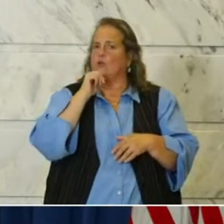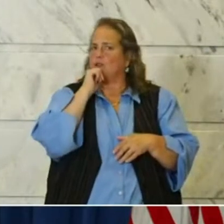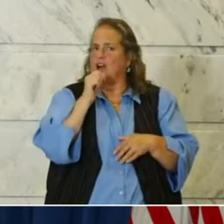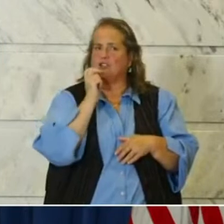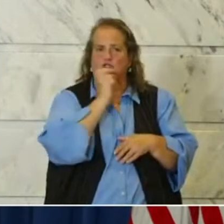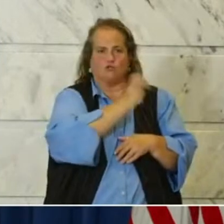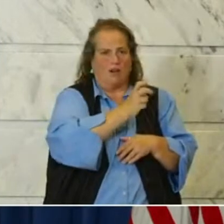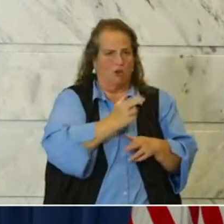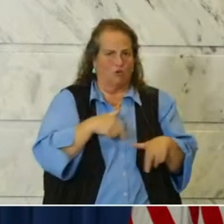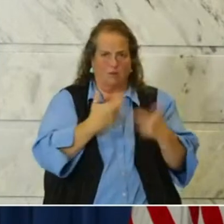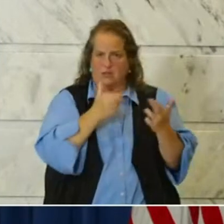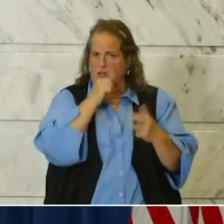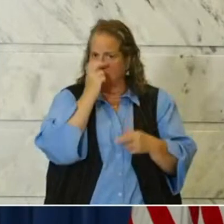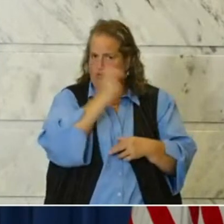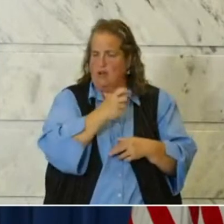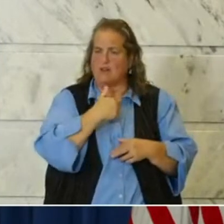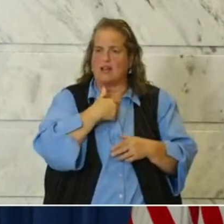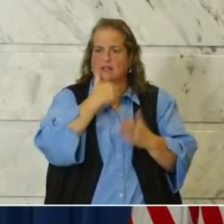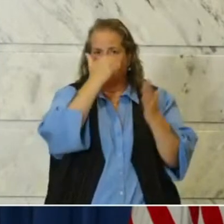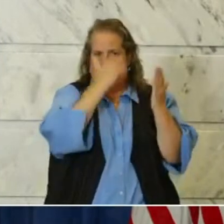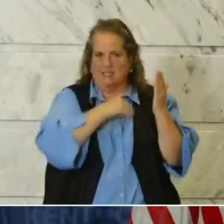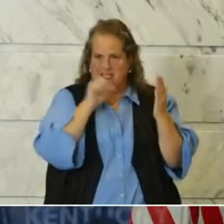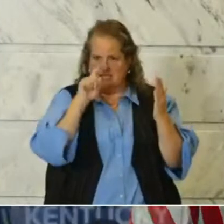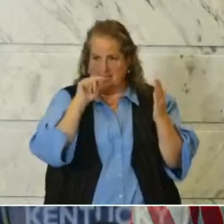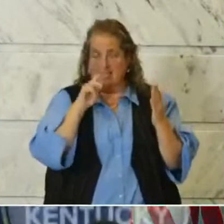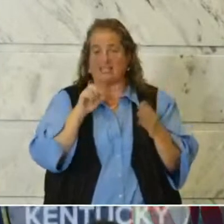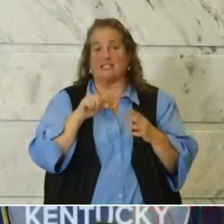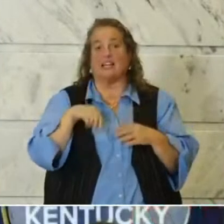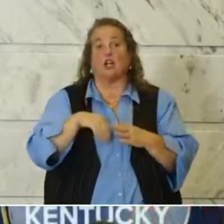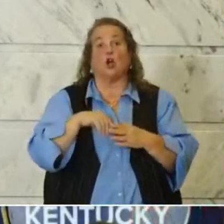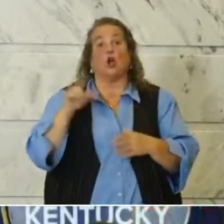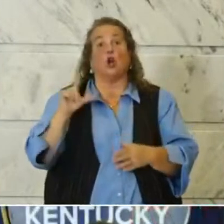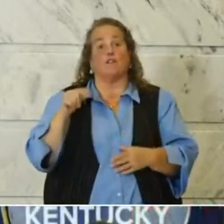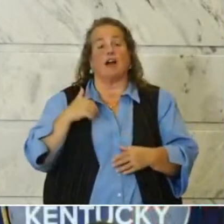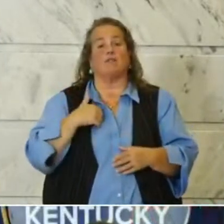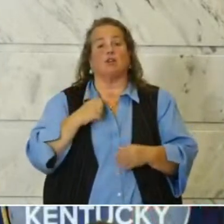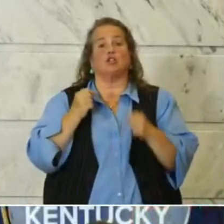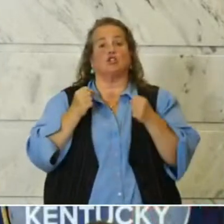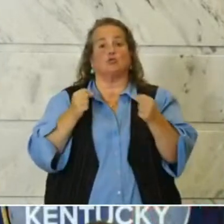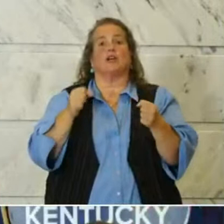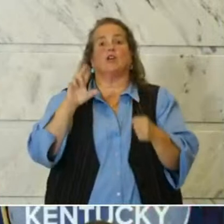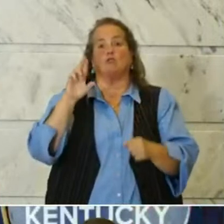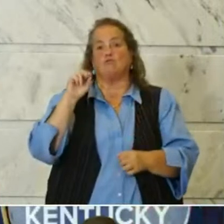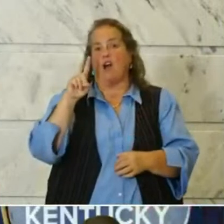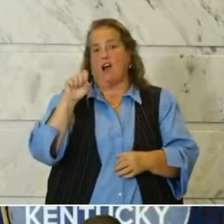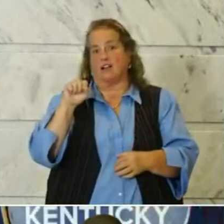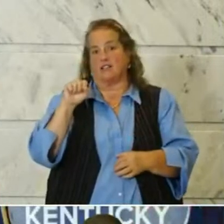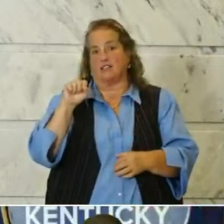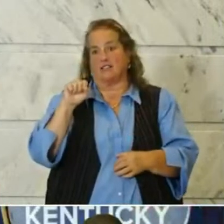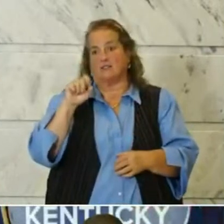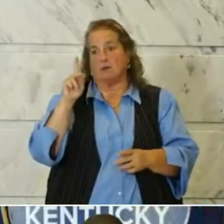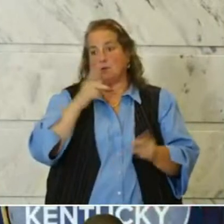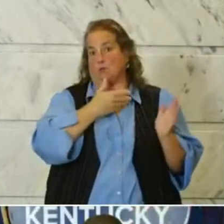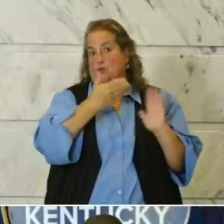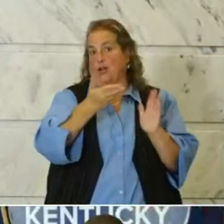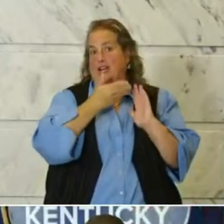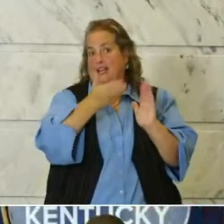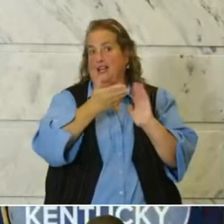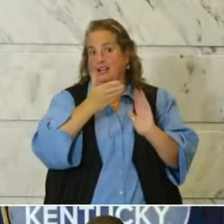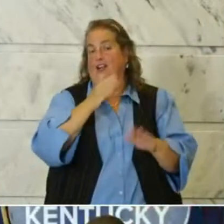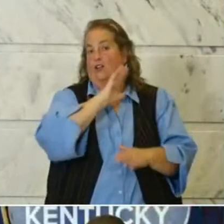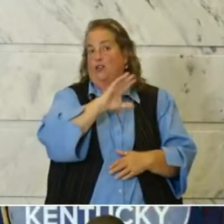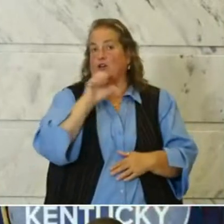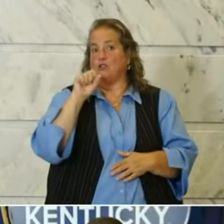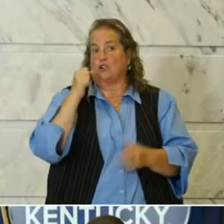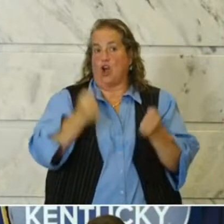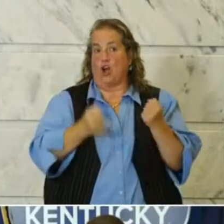certain states, and there they are. We've got the street rods in Louisville this weekend. The people who are bringing their street rods in from those